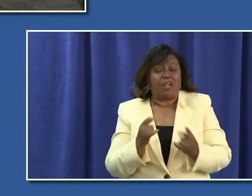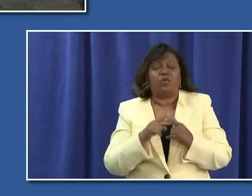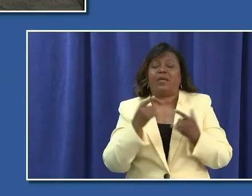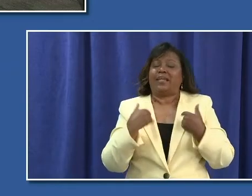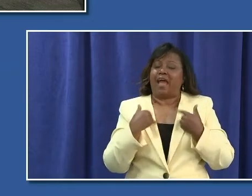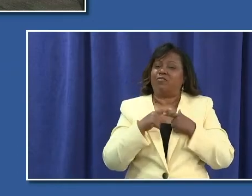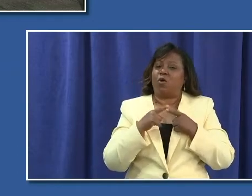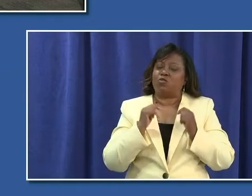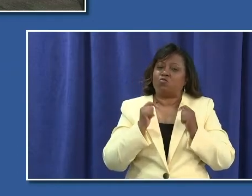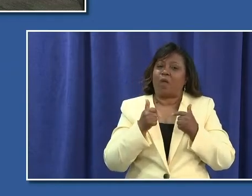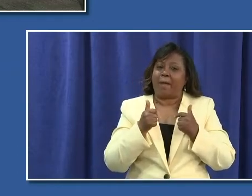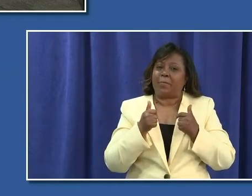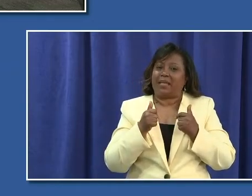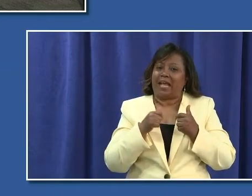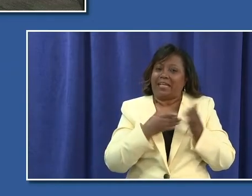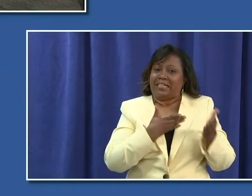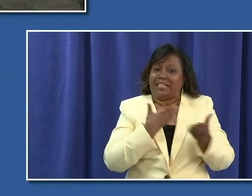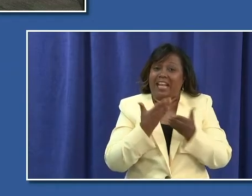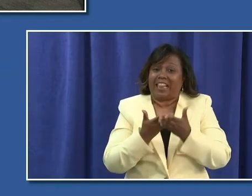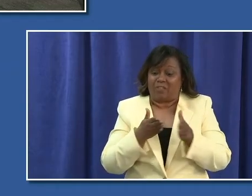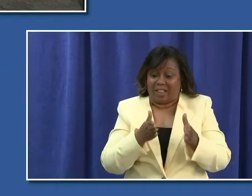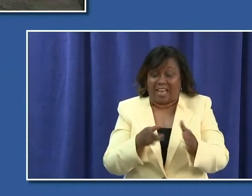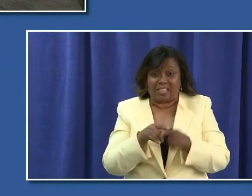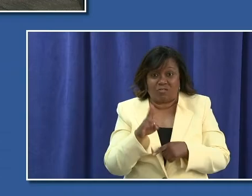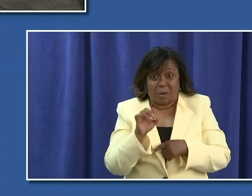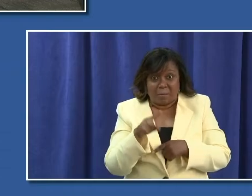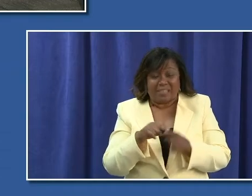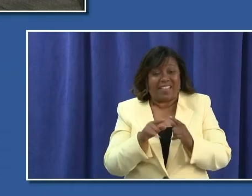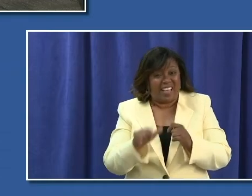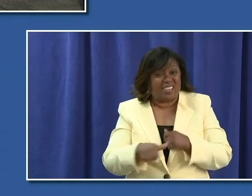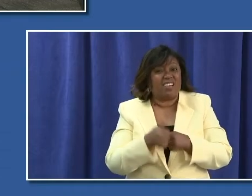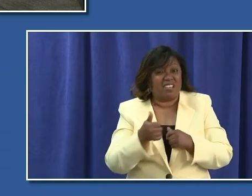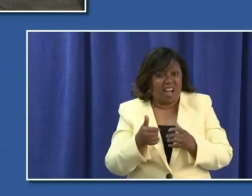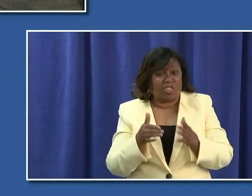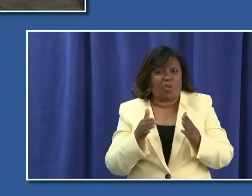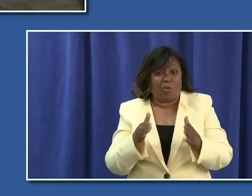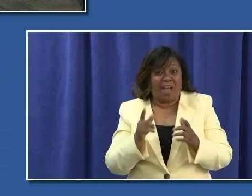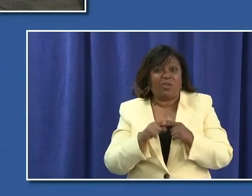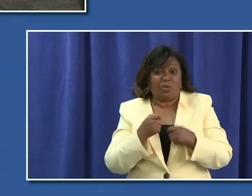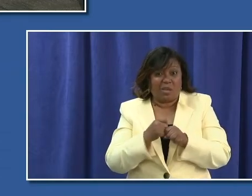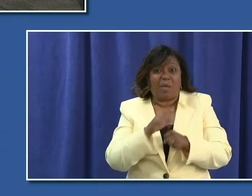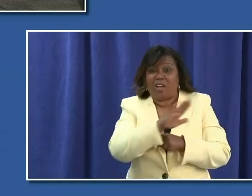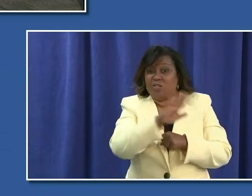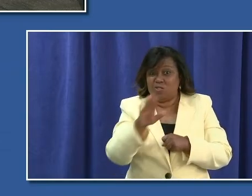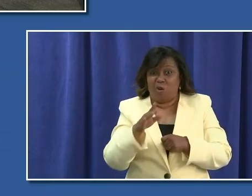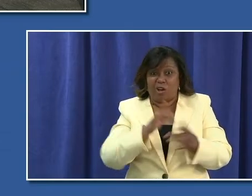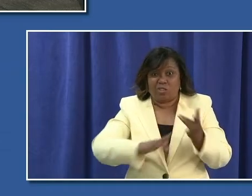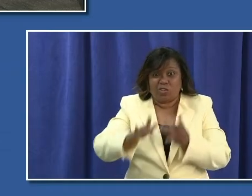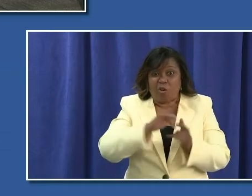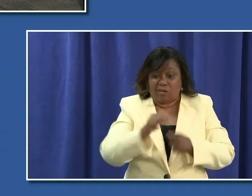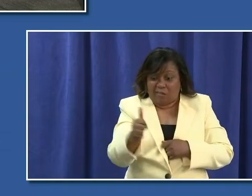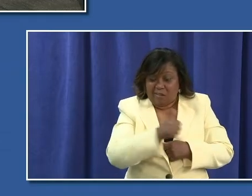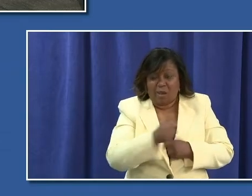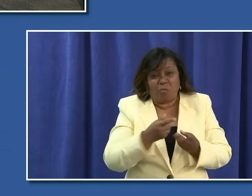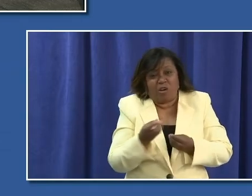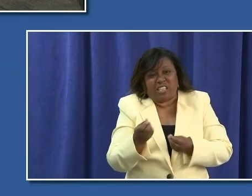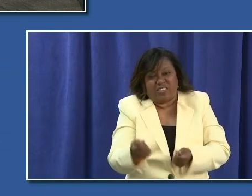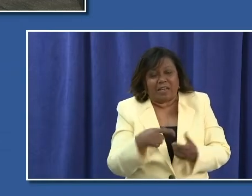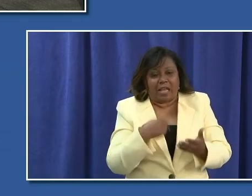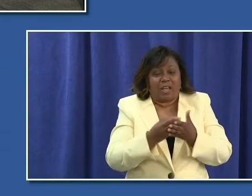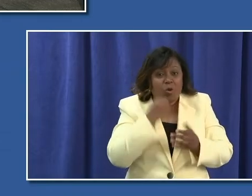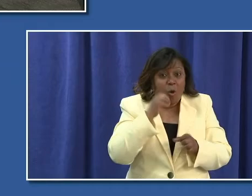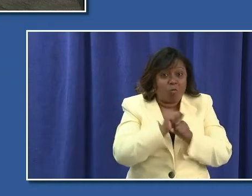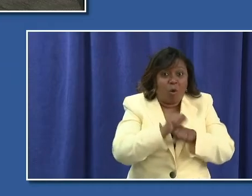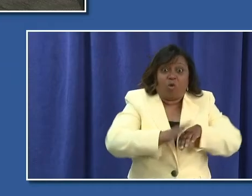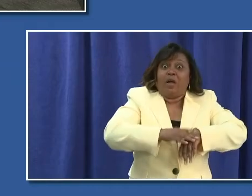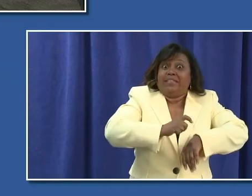can have those rapid delivery lanes for buses, that's another way that we can make your journey in Chicago more efficient. We can get you home from